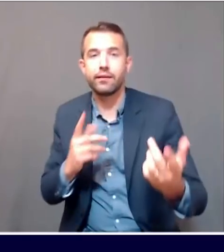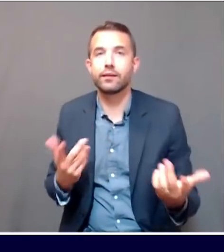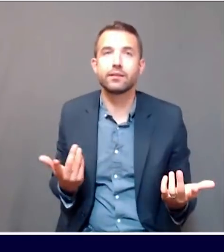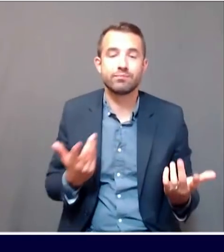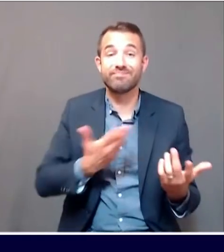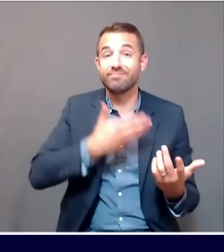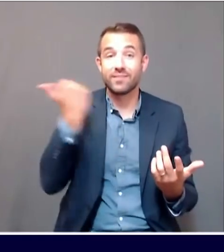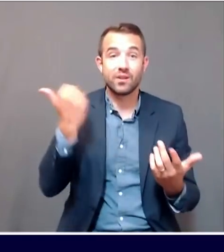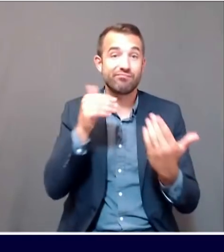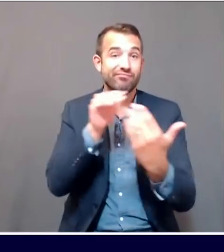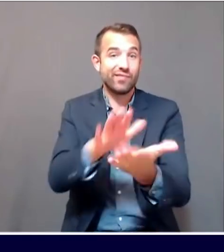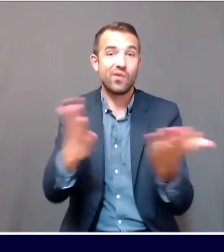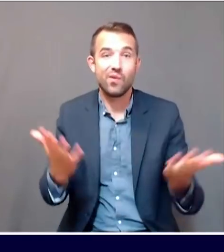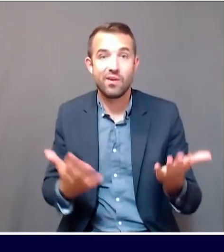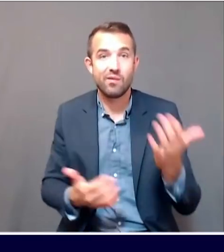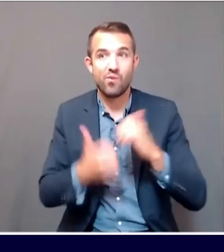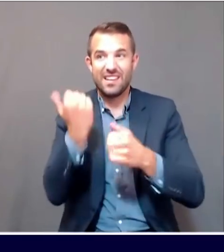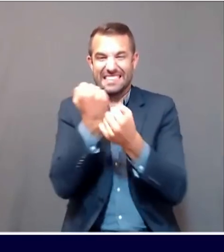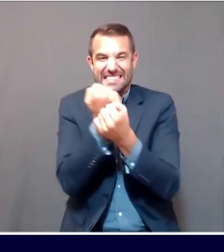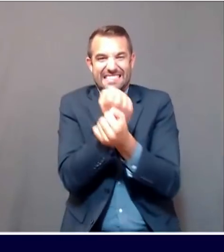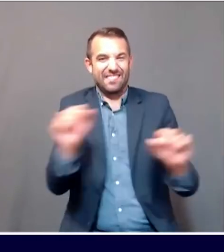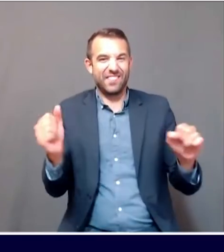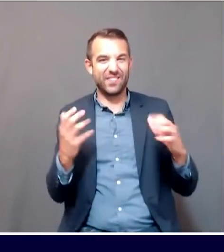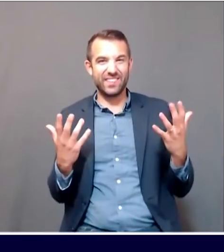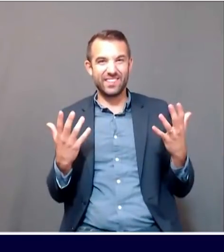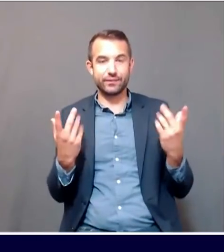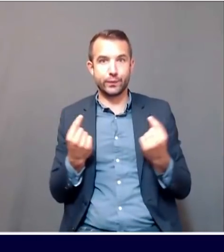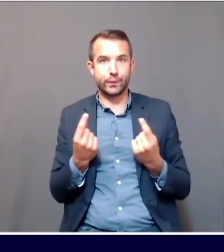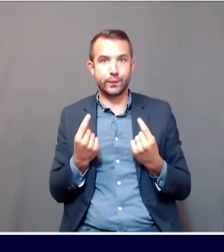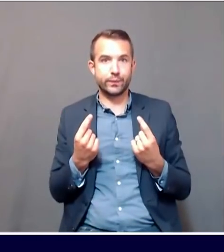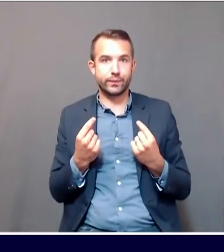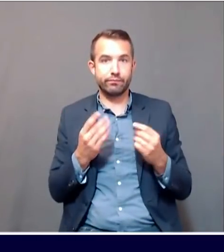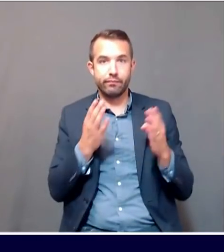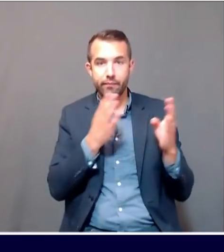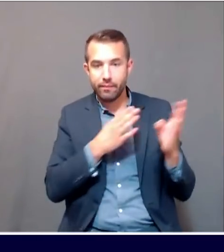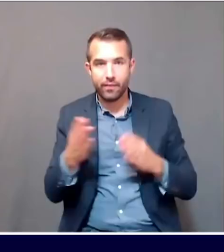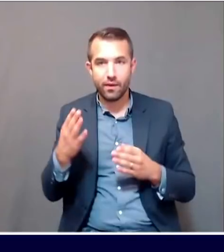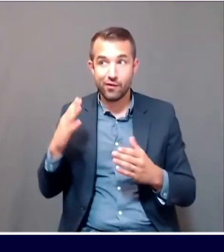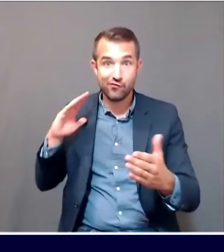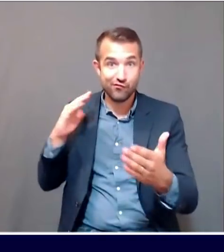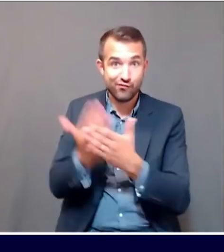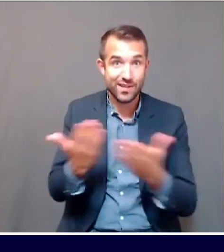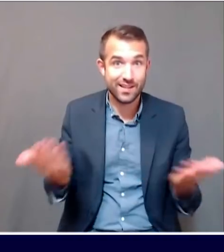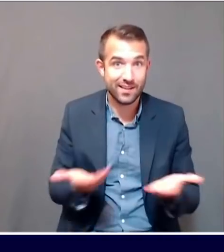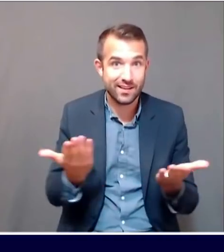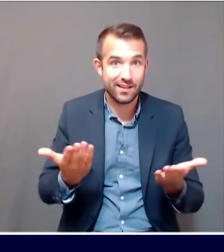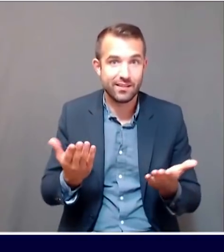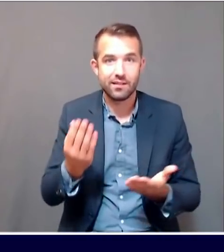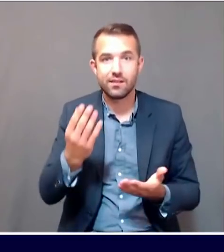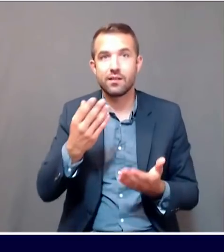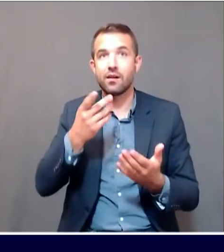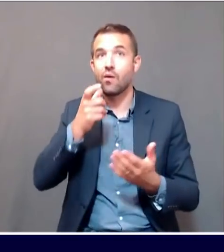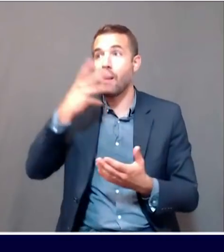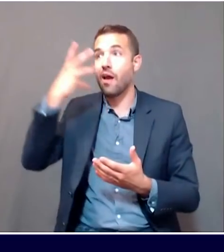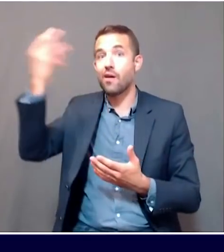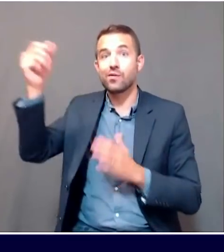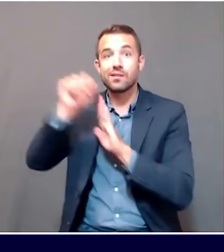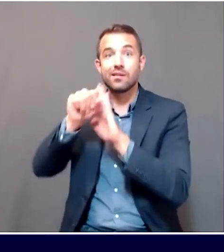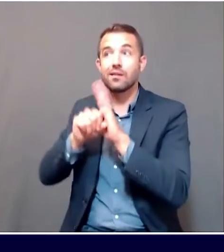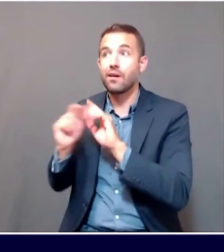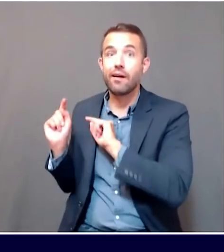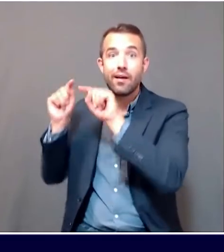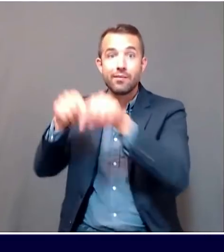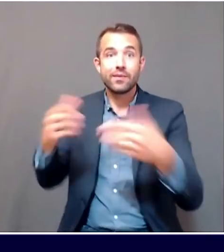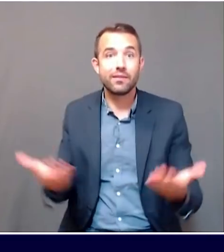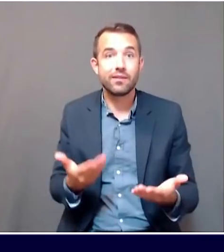this is that if you're planning on coming to Maine, and probably not too many folks are watching who are planning to come to Maine, but if